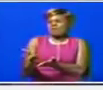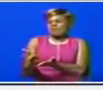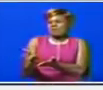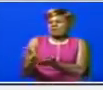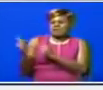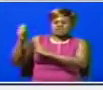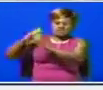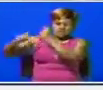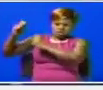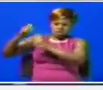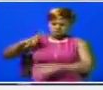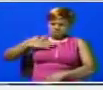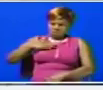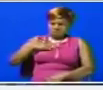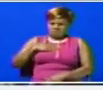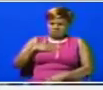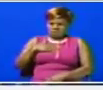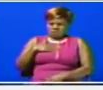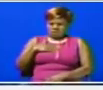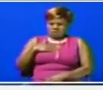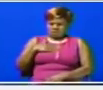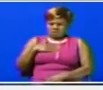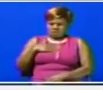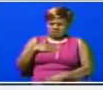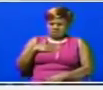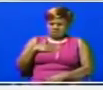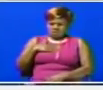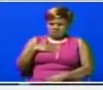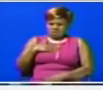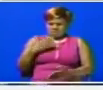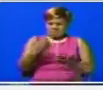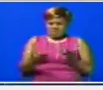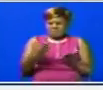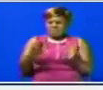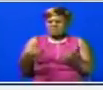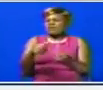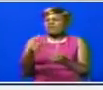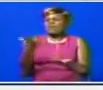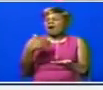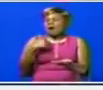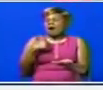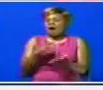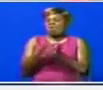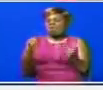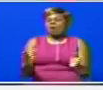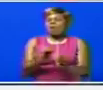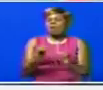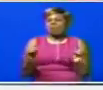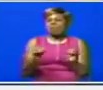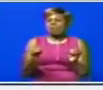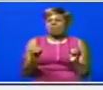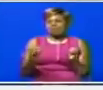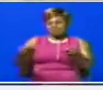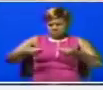kimila zetu, shimu alichimbwi likalala, pengine liwekwe mkoba. Na juu hatuna mikoba,